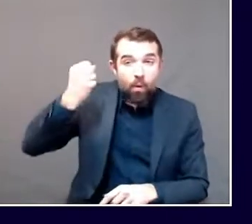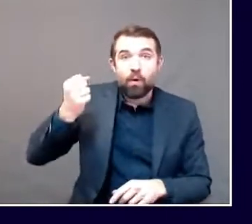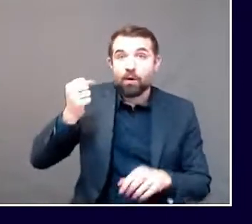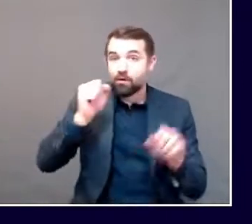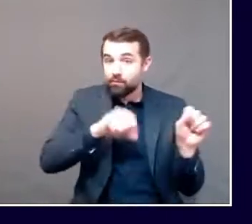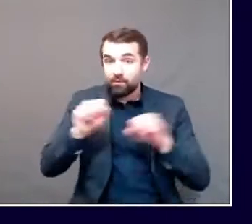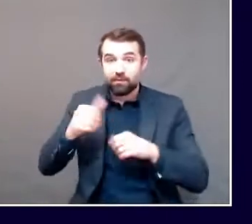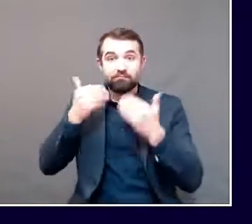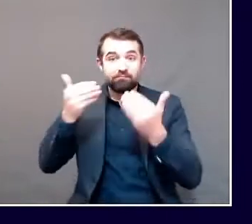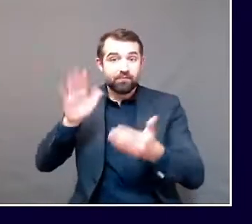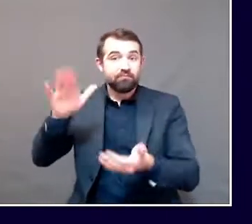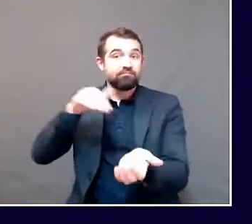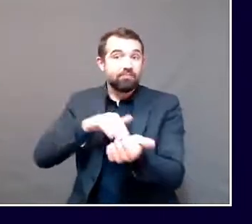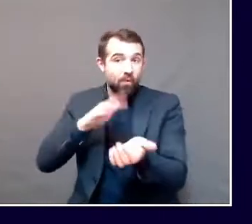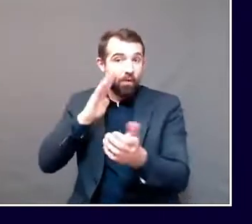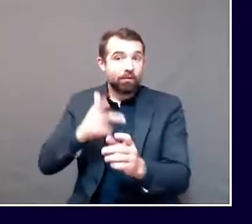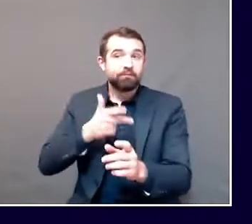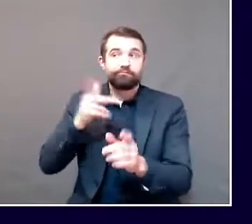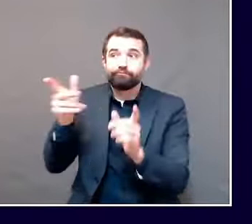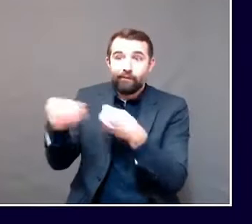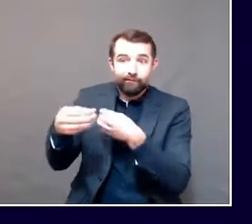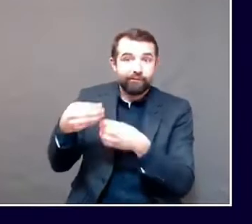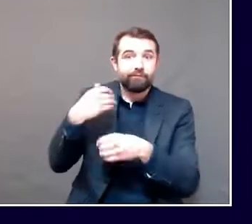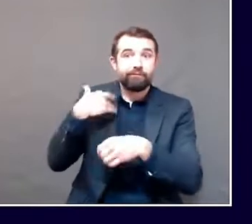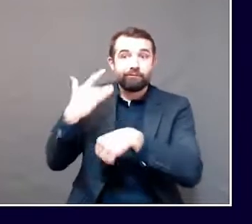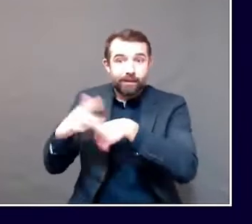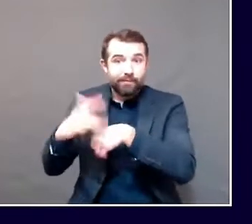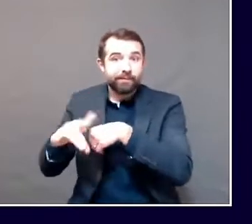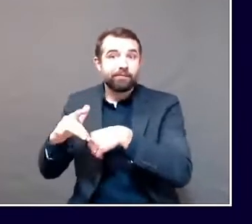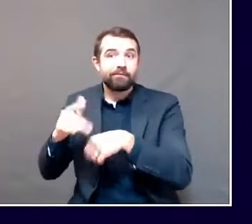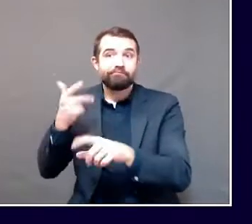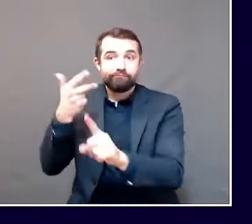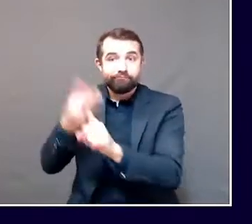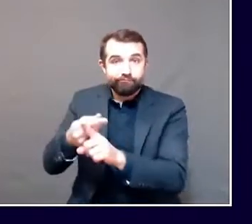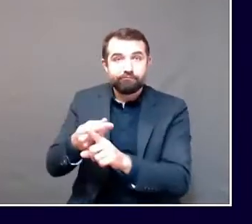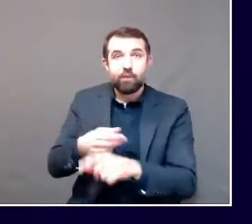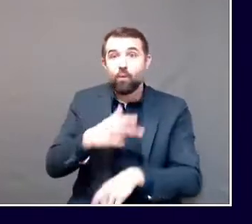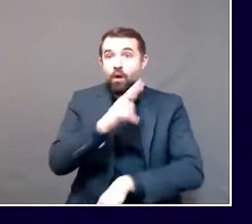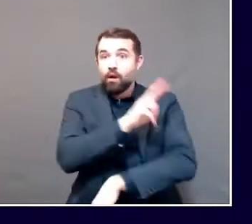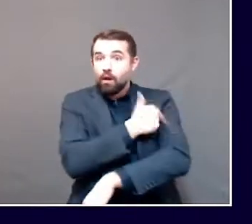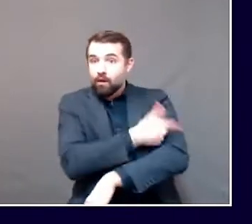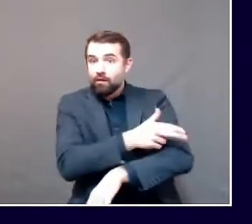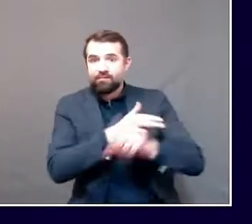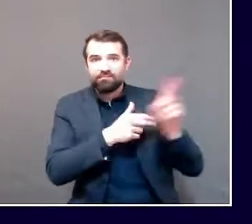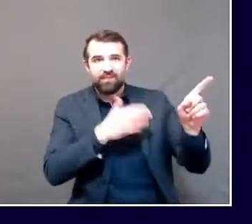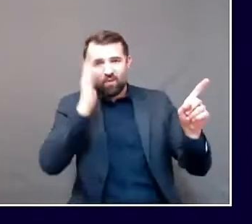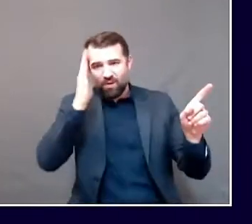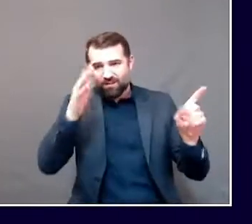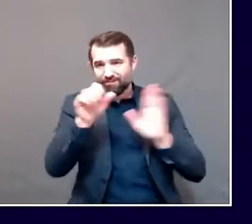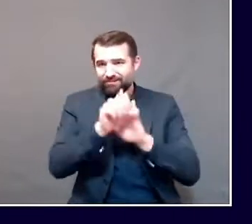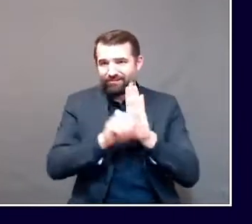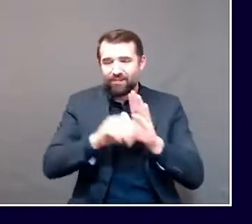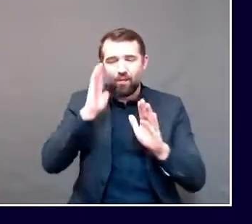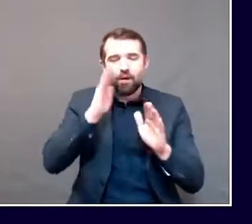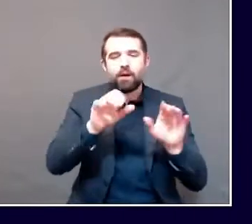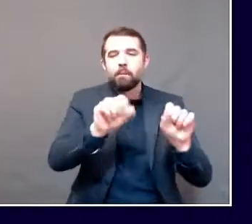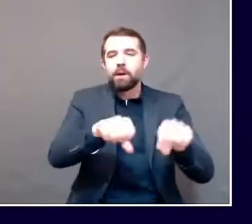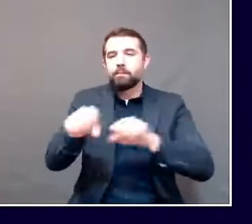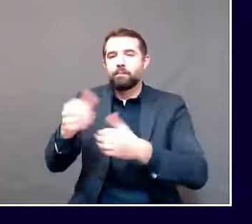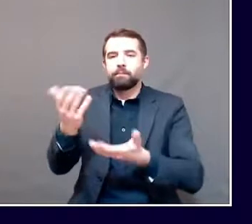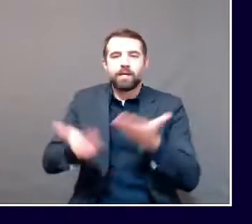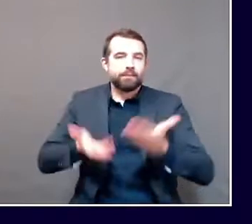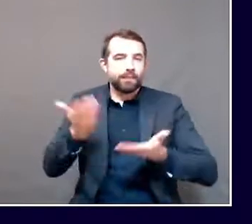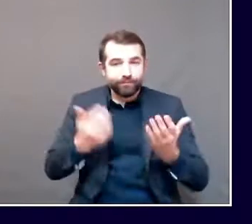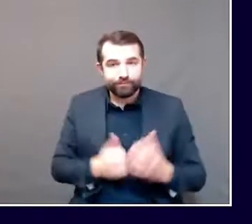a larger vaccination site, perhaps run by a hospital or perhaps even run by the state. Those plans are under development